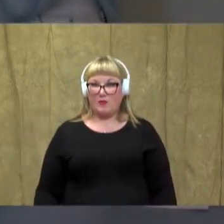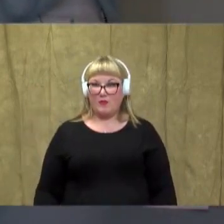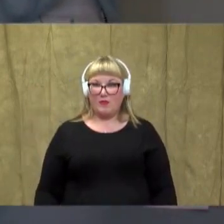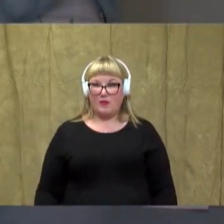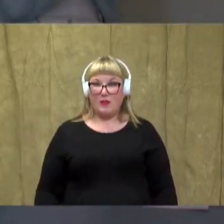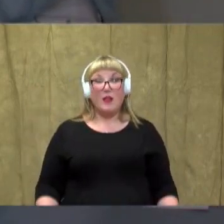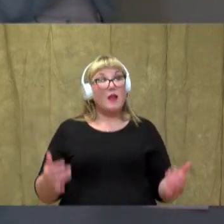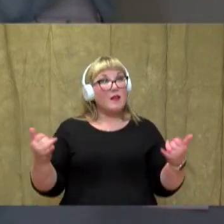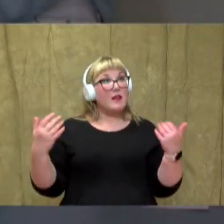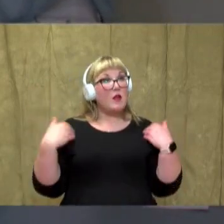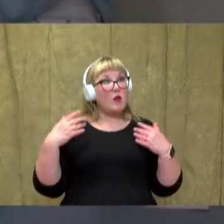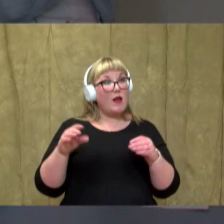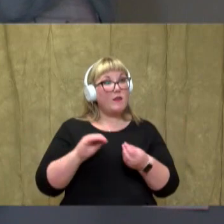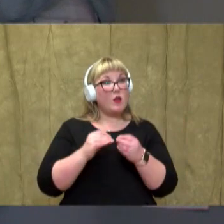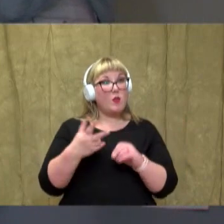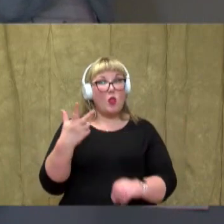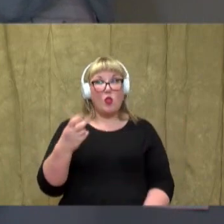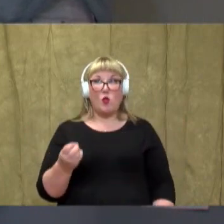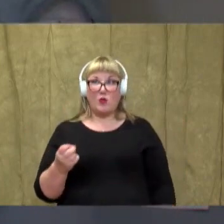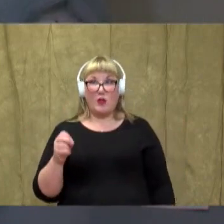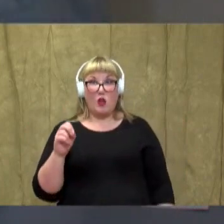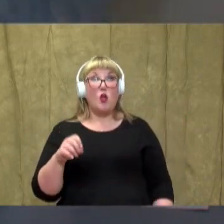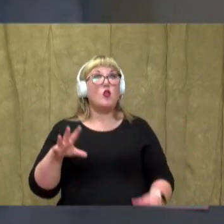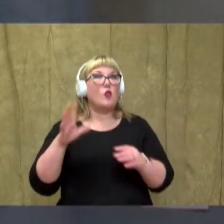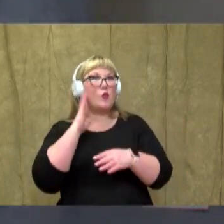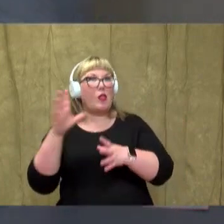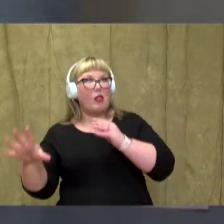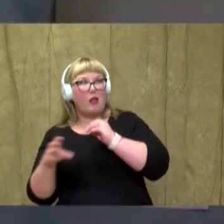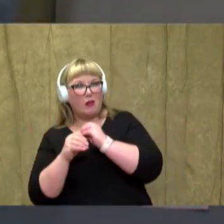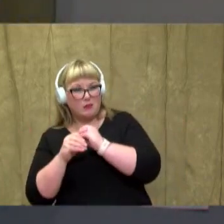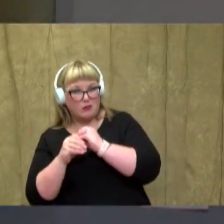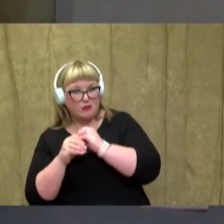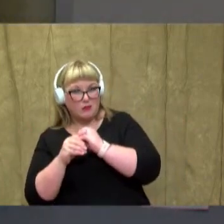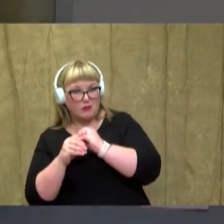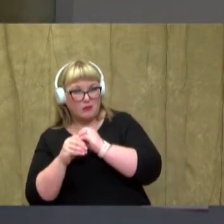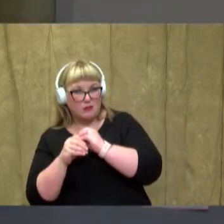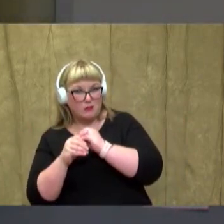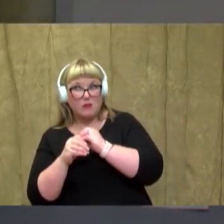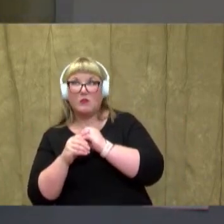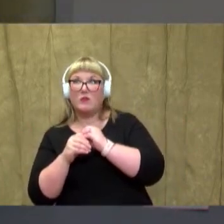Now you have the number 30 that you're adding to it.